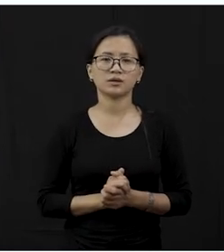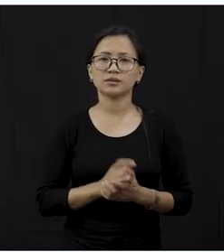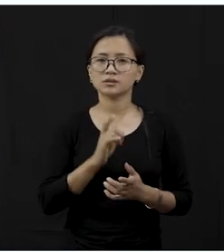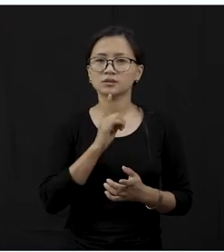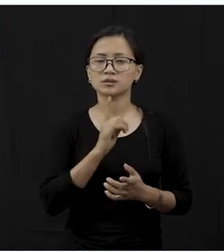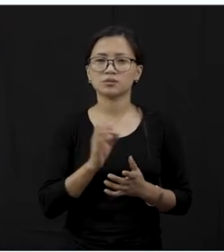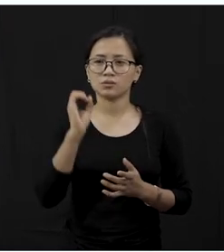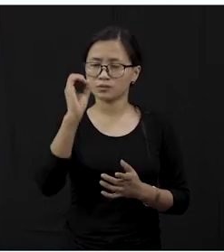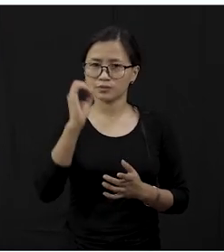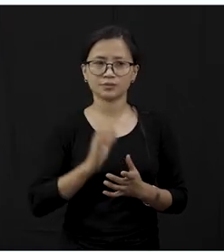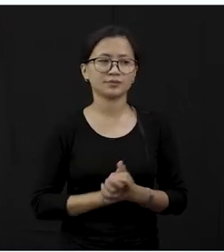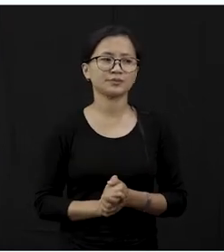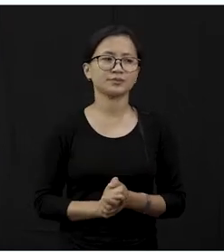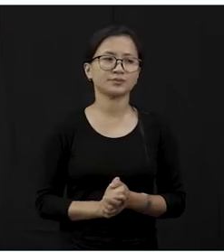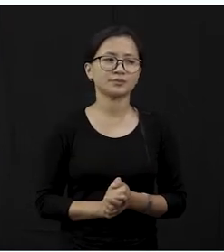by O.